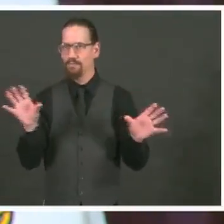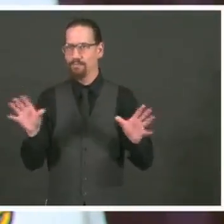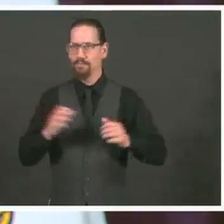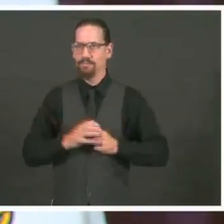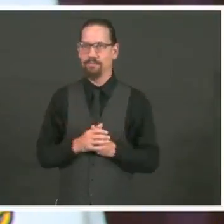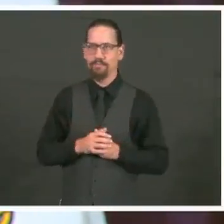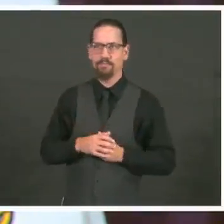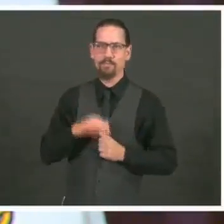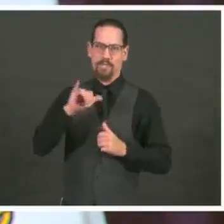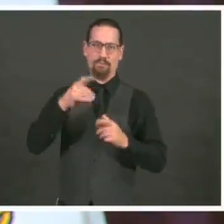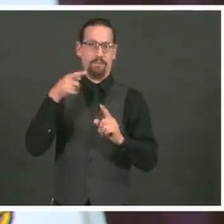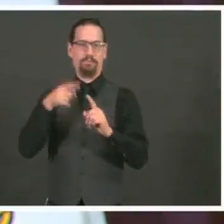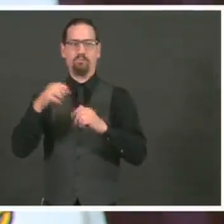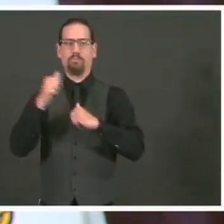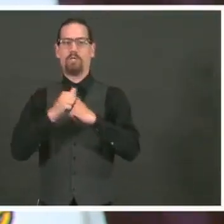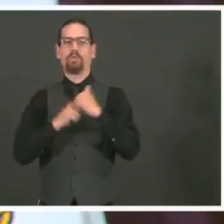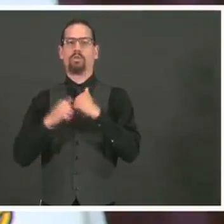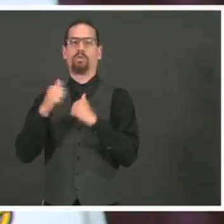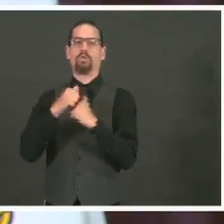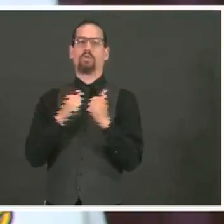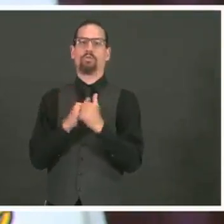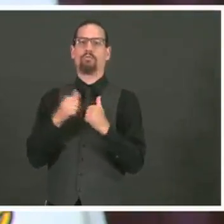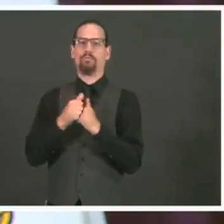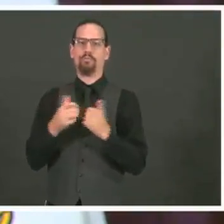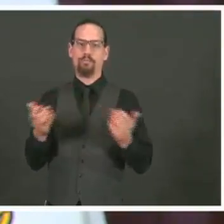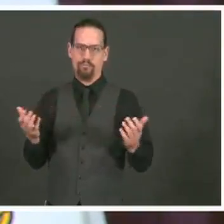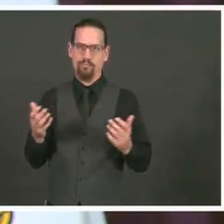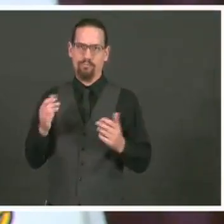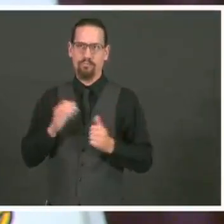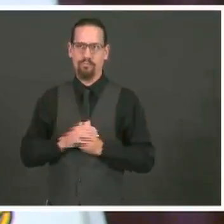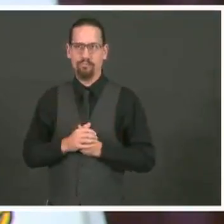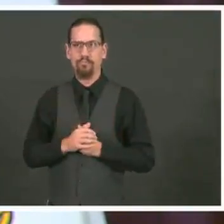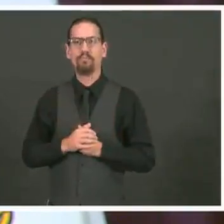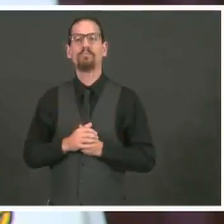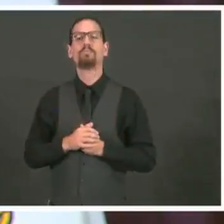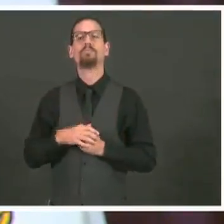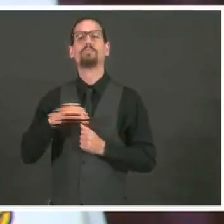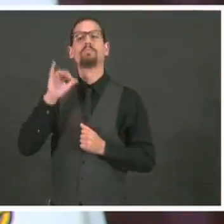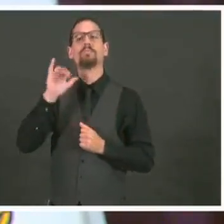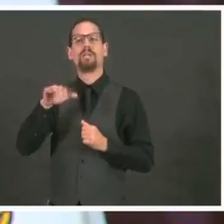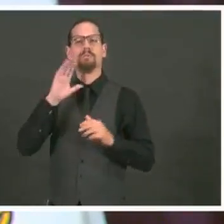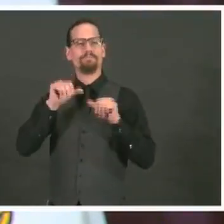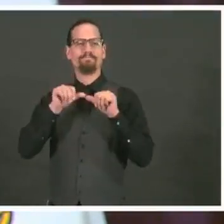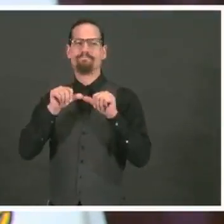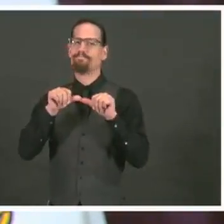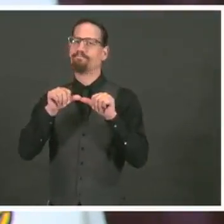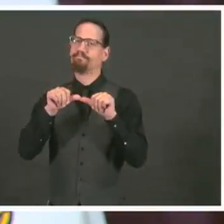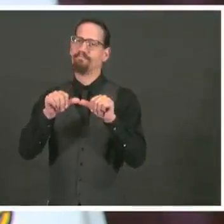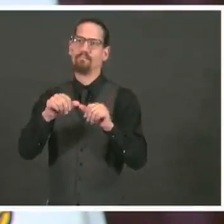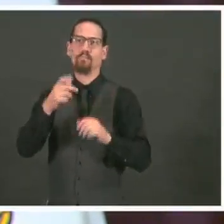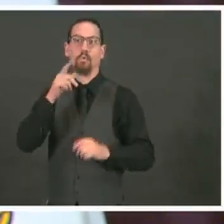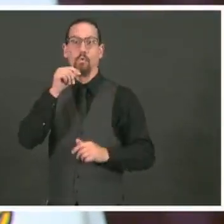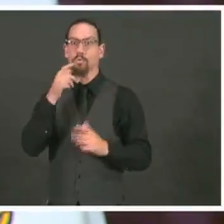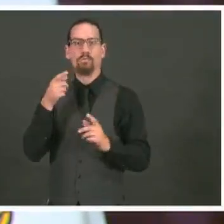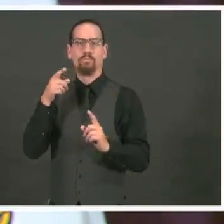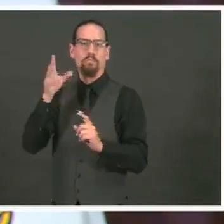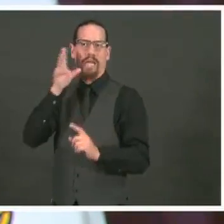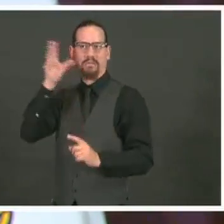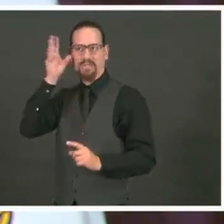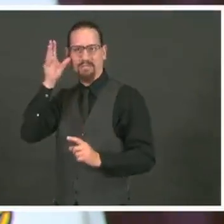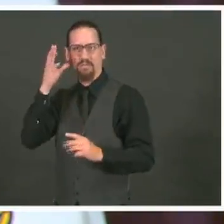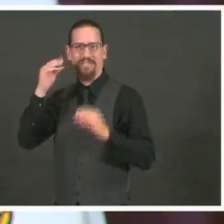know work. We are going to continue working with parents, families, teachers, and